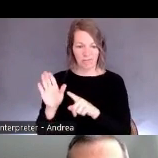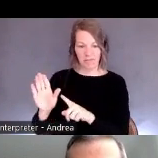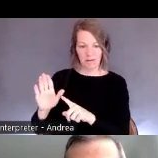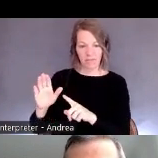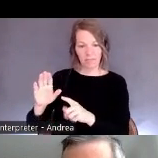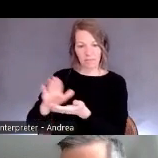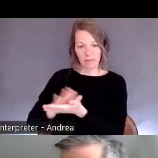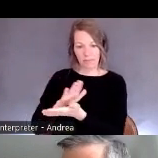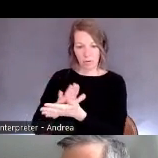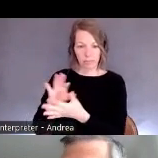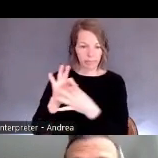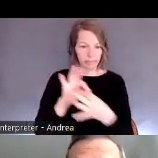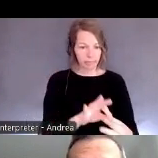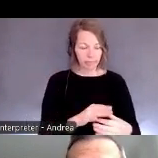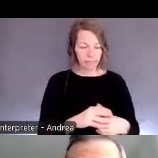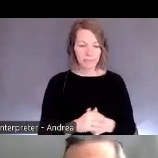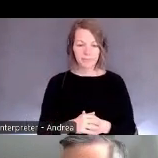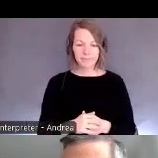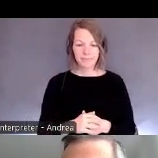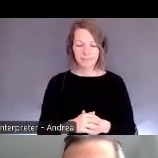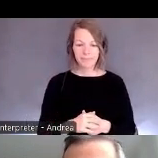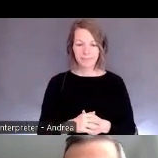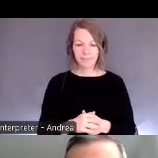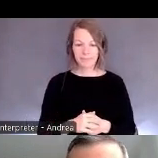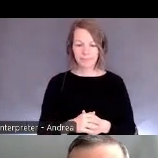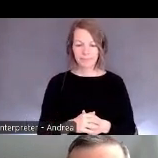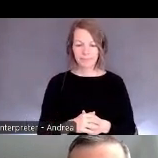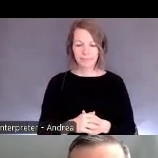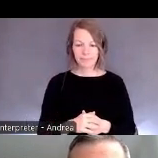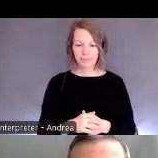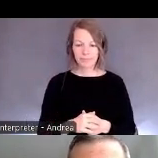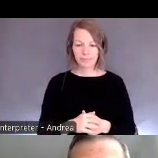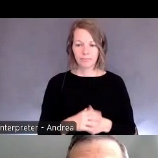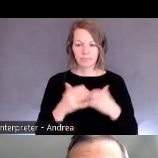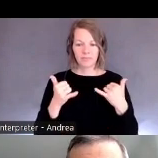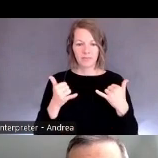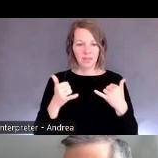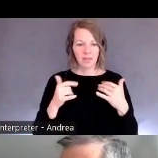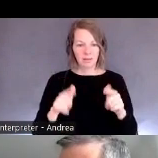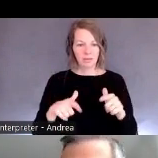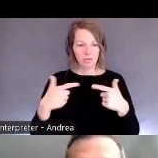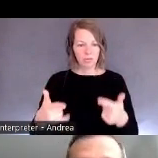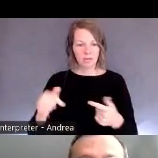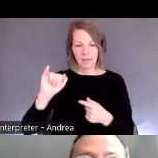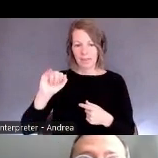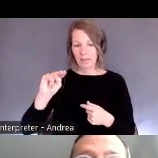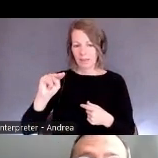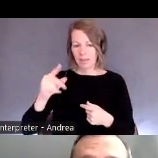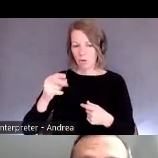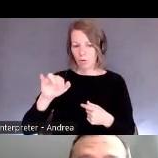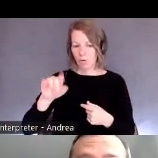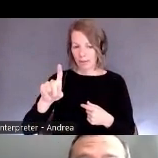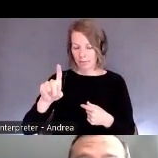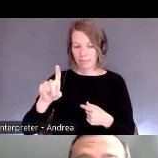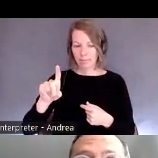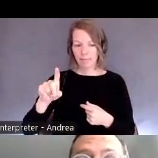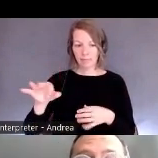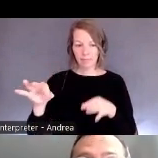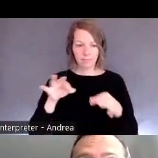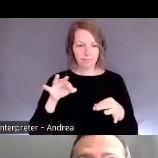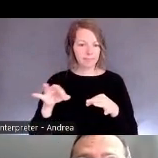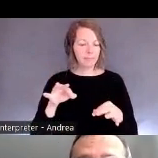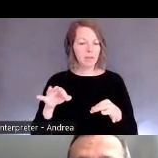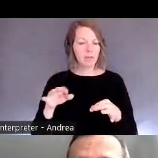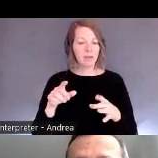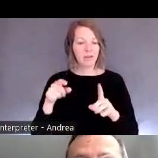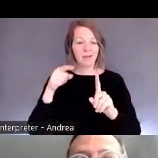in China. So with this, I can hand it up again to Ingrid. giving the